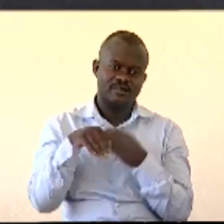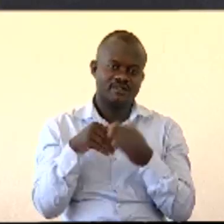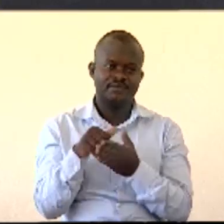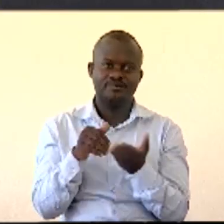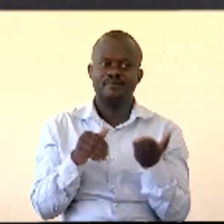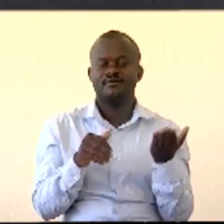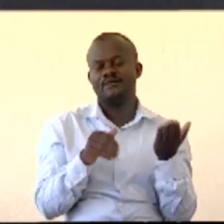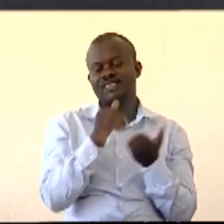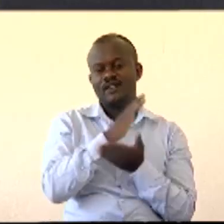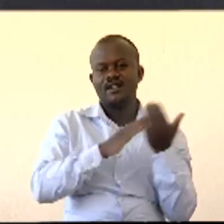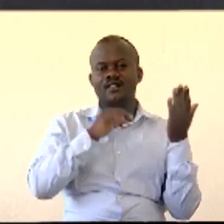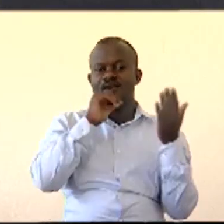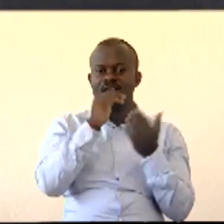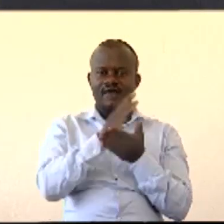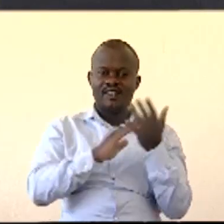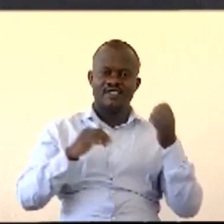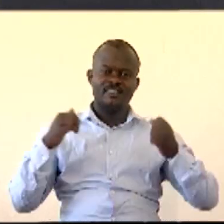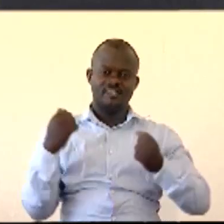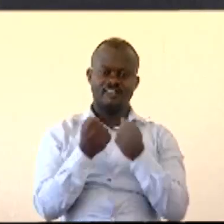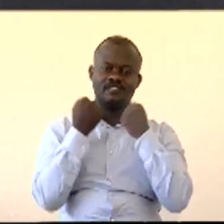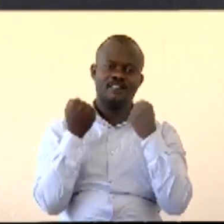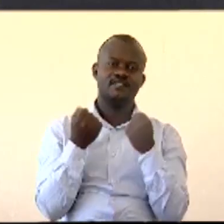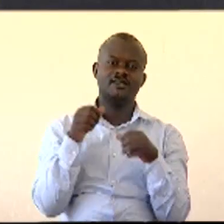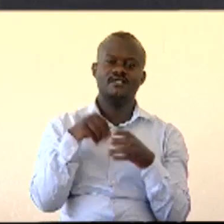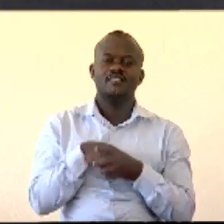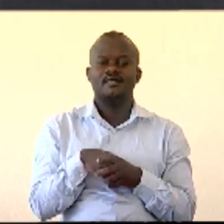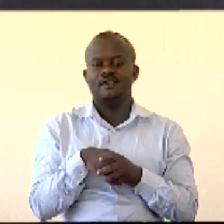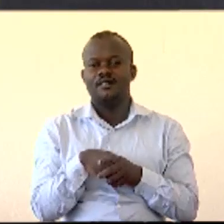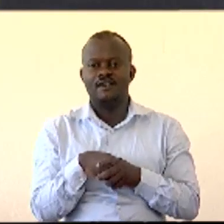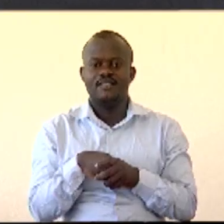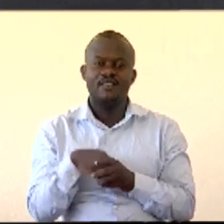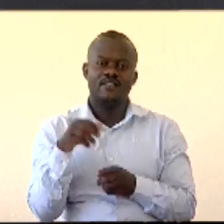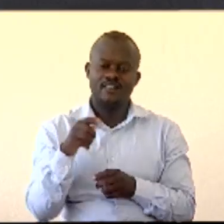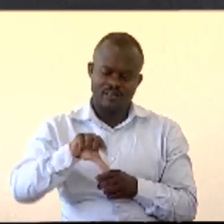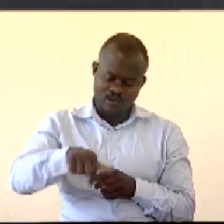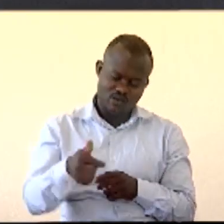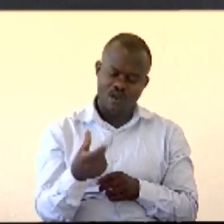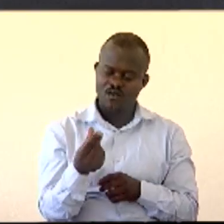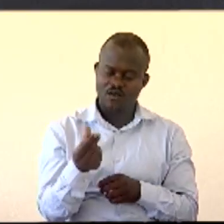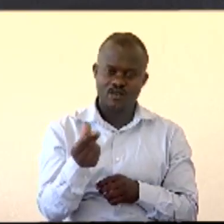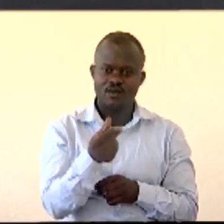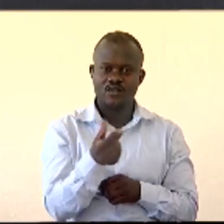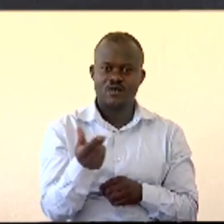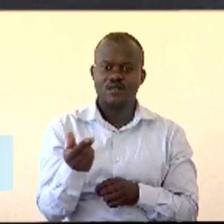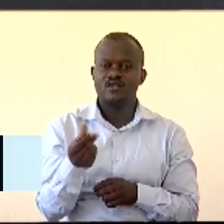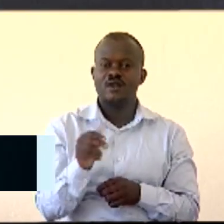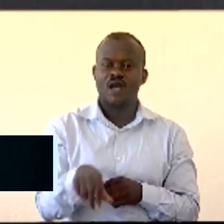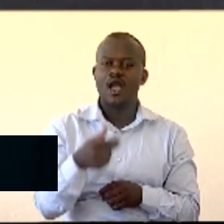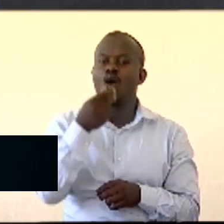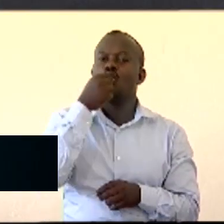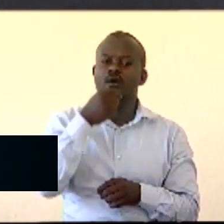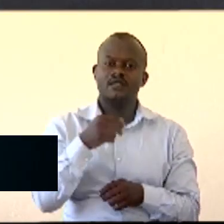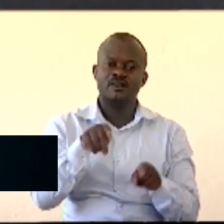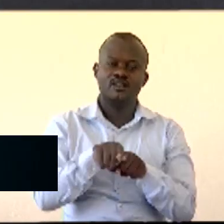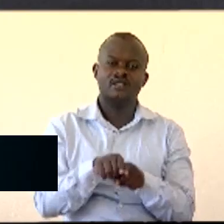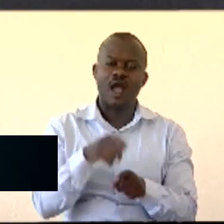without any energy put in. Even the chewing is very easy. It's not like